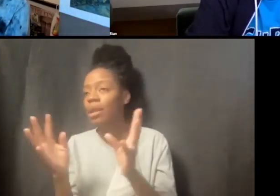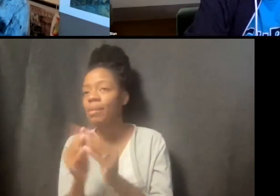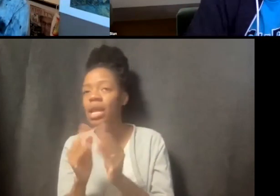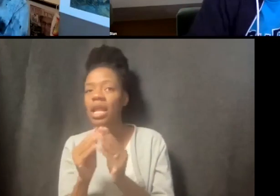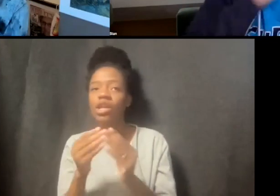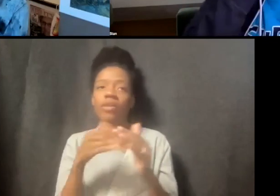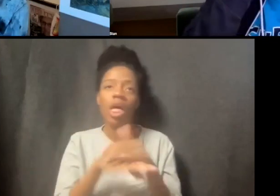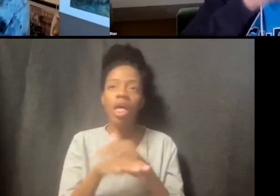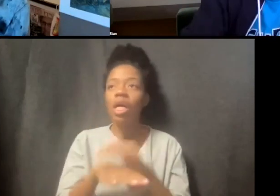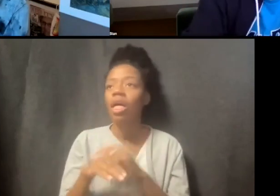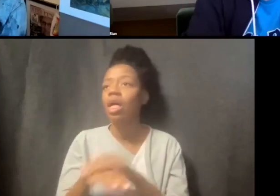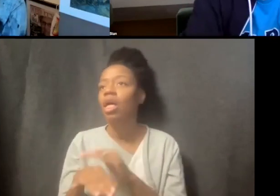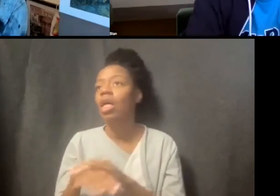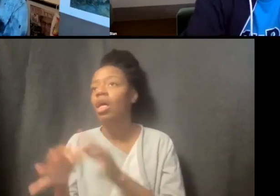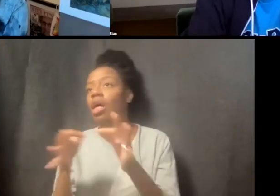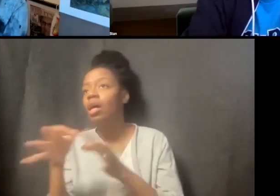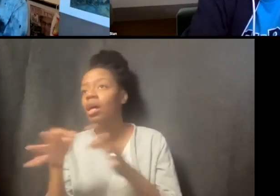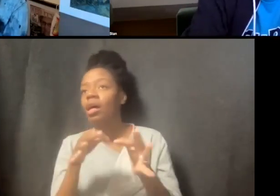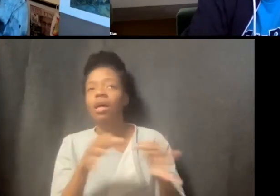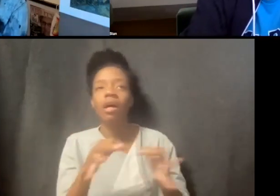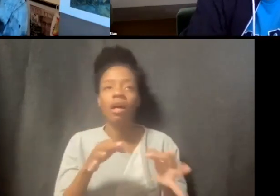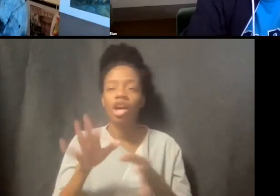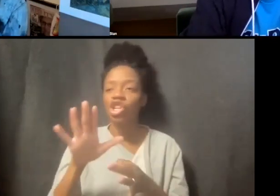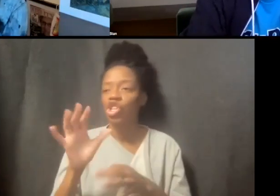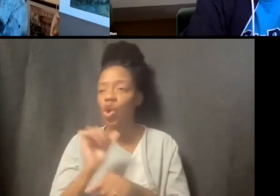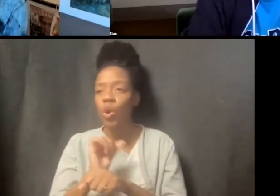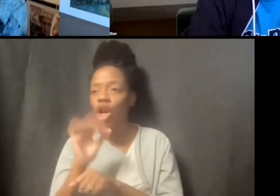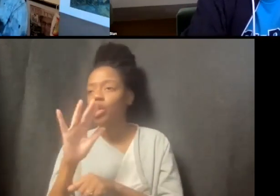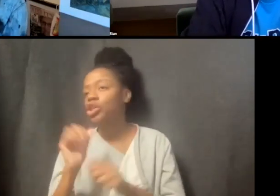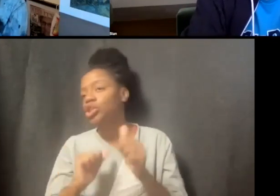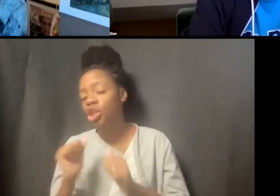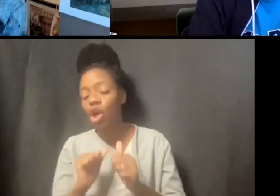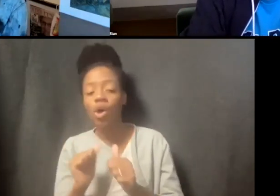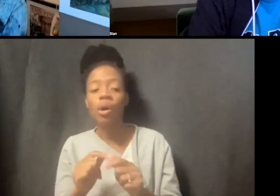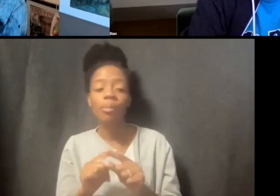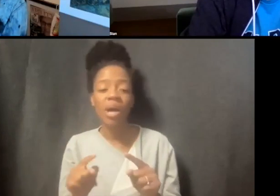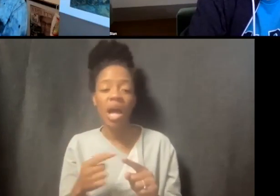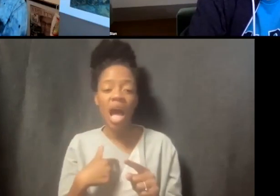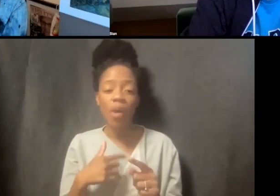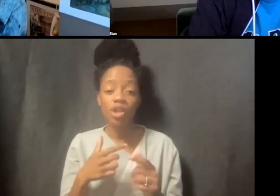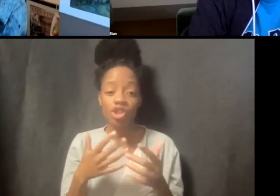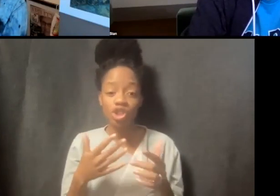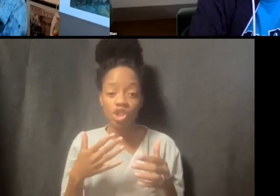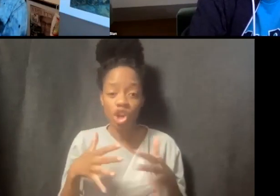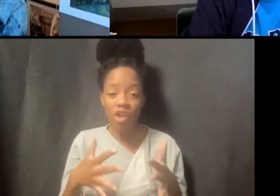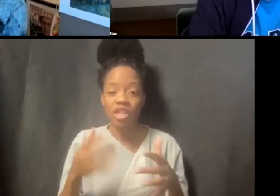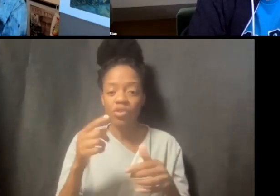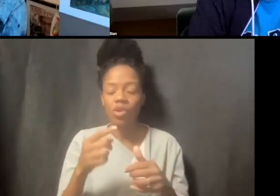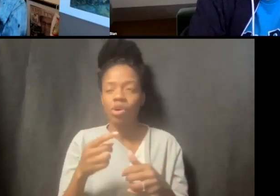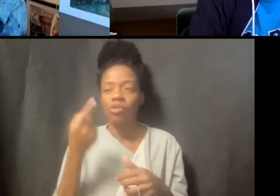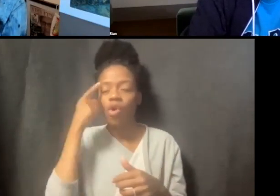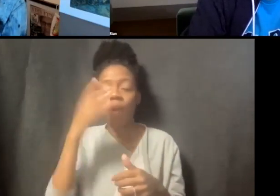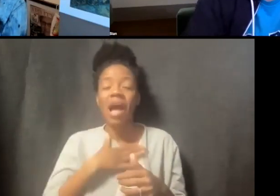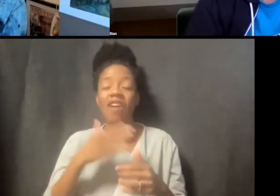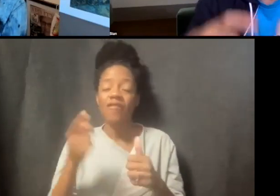Yeah. I was only maybe real nervous at the first big pitch we had at CBS.